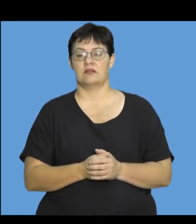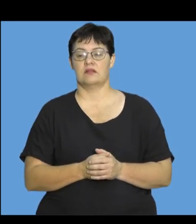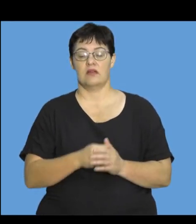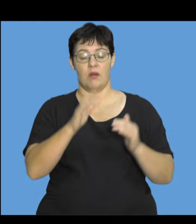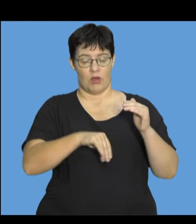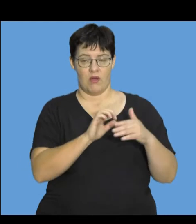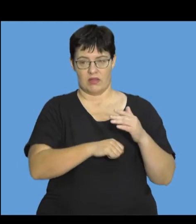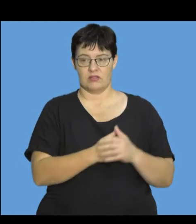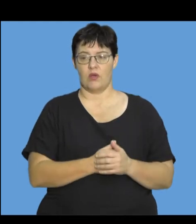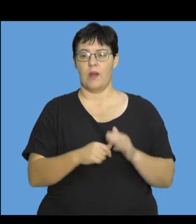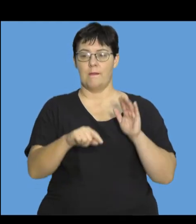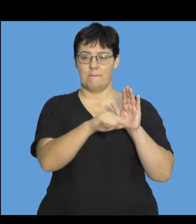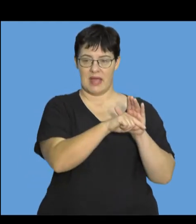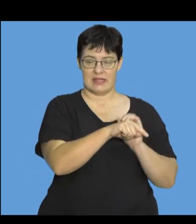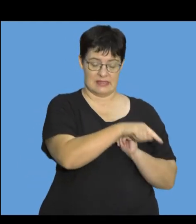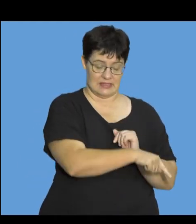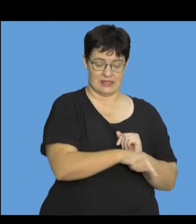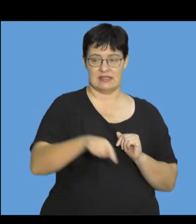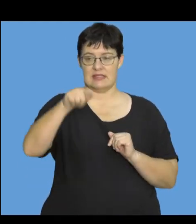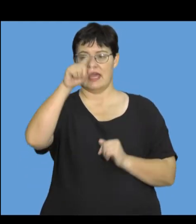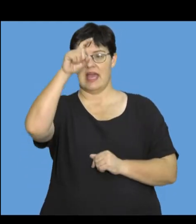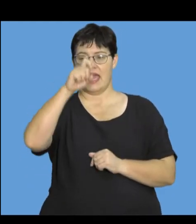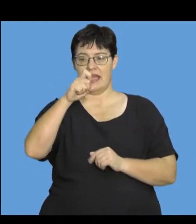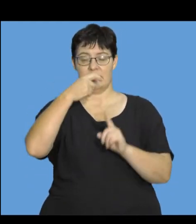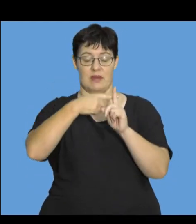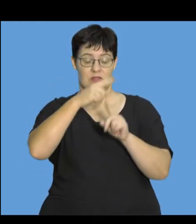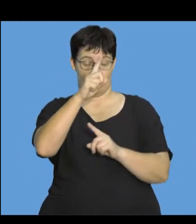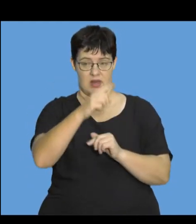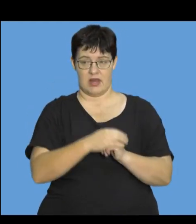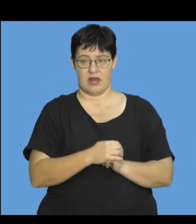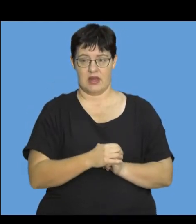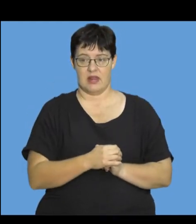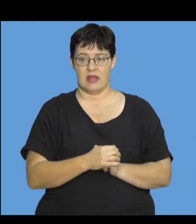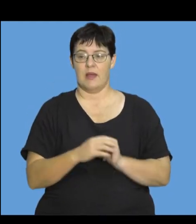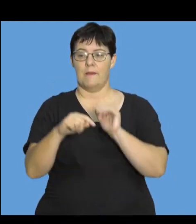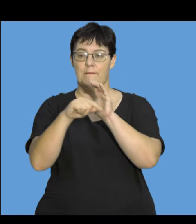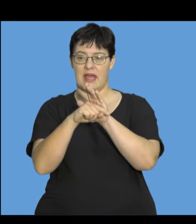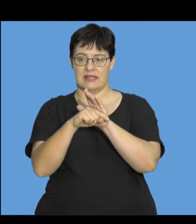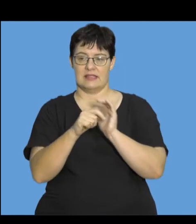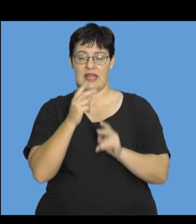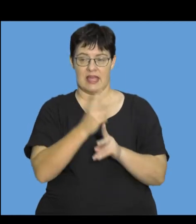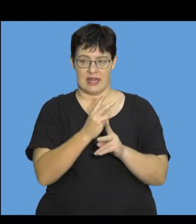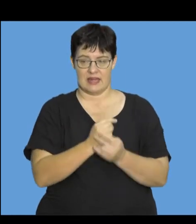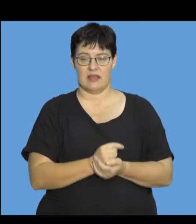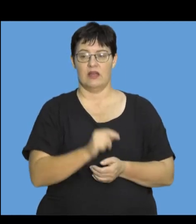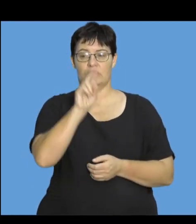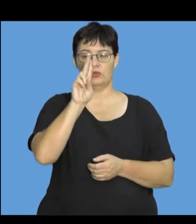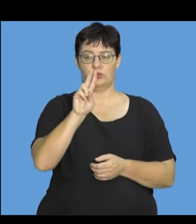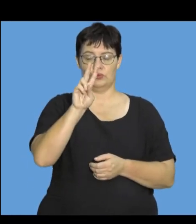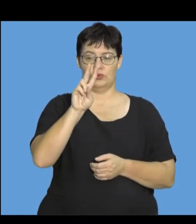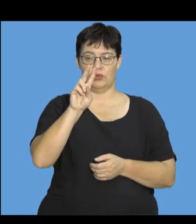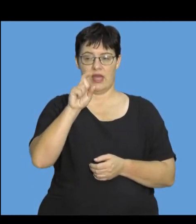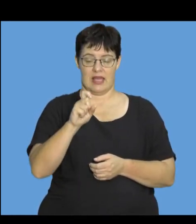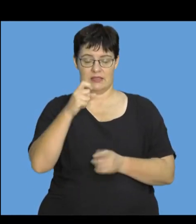I must subtract it, which is minus the x plus 1, and then minus again the